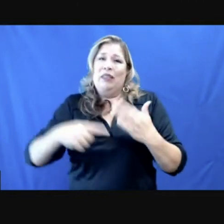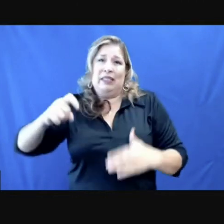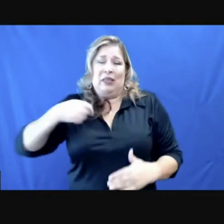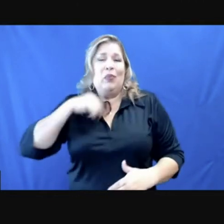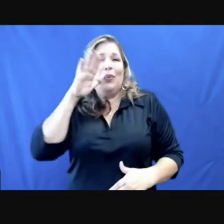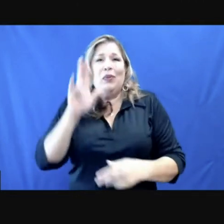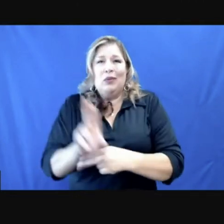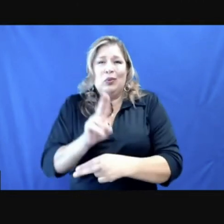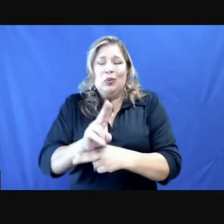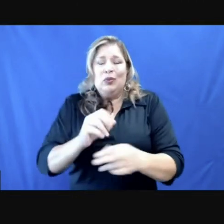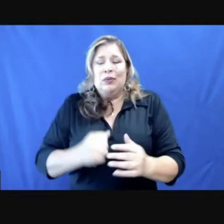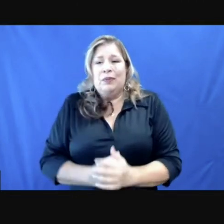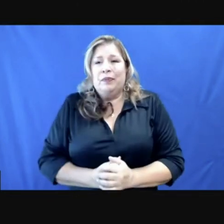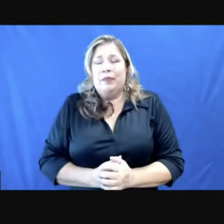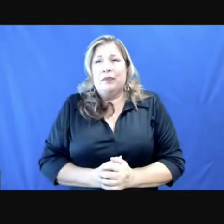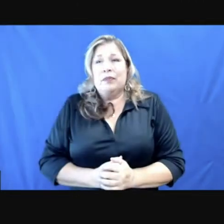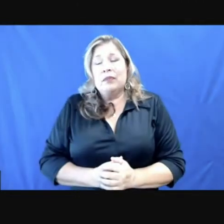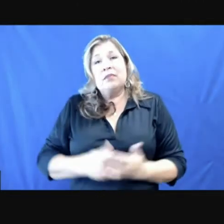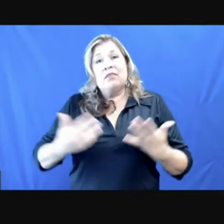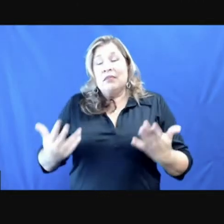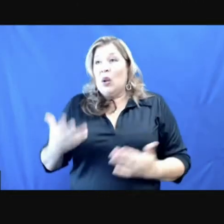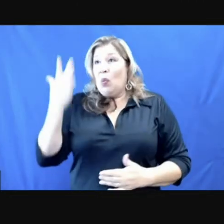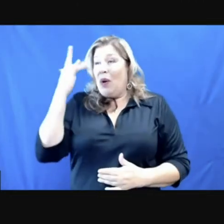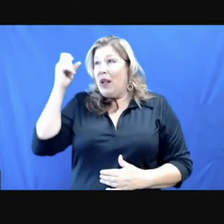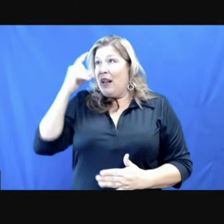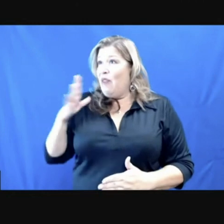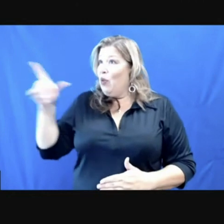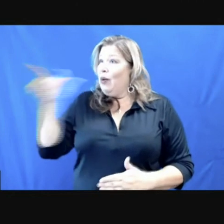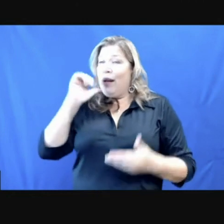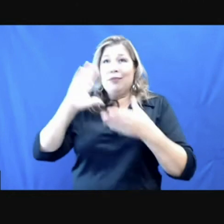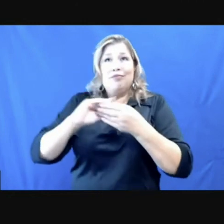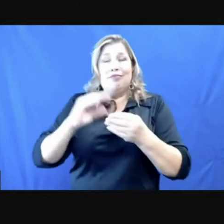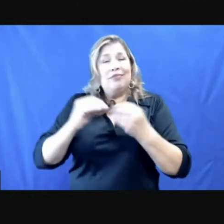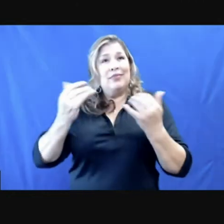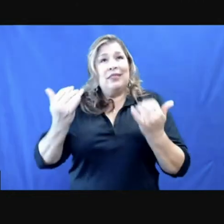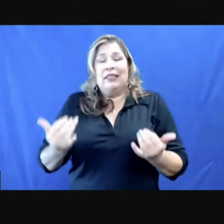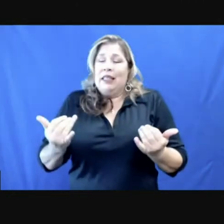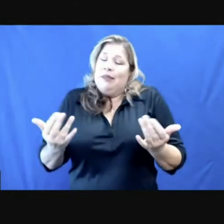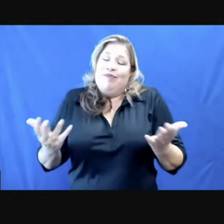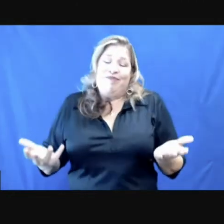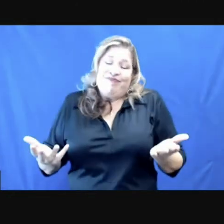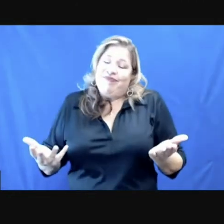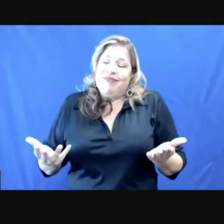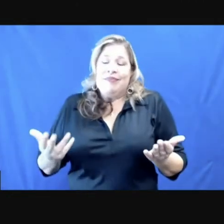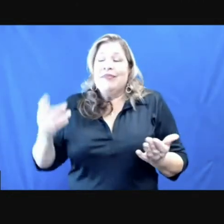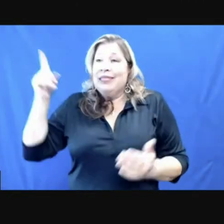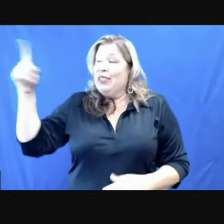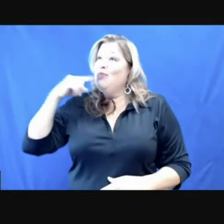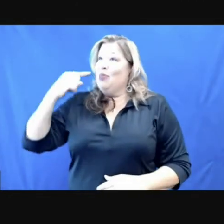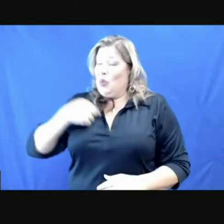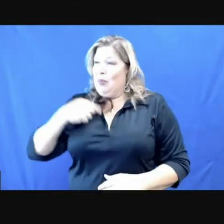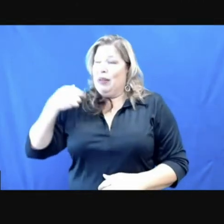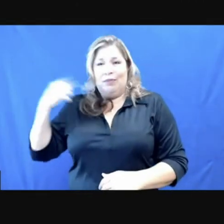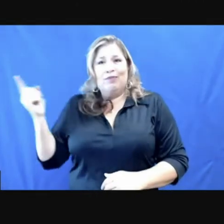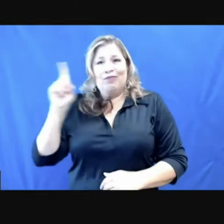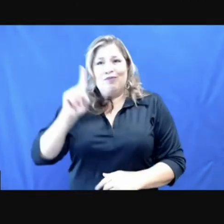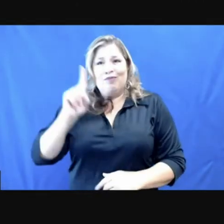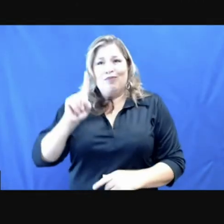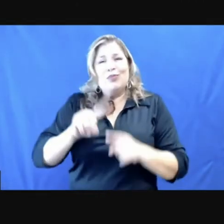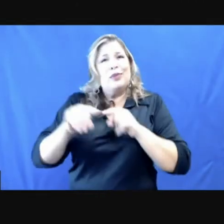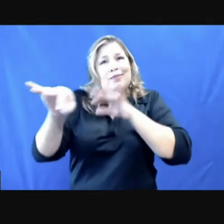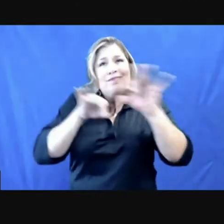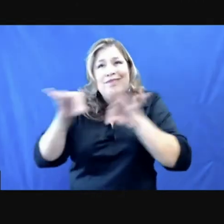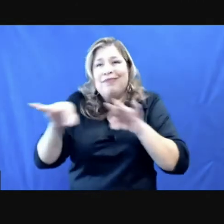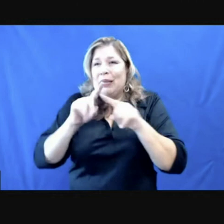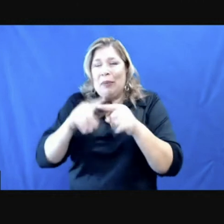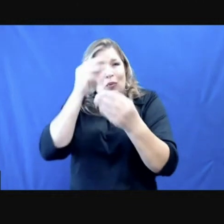As for the governor presenting today, certainly, at his guidance, I'm here talking about the data and science and